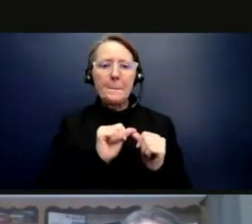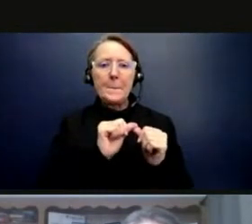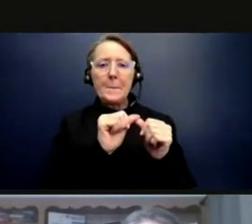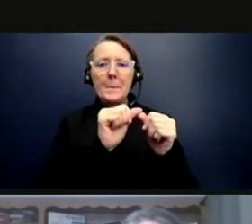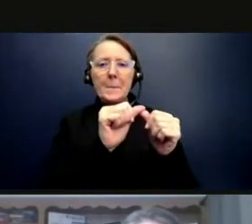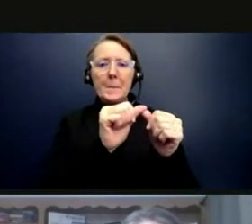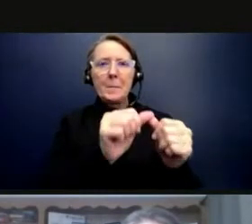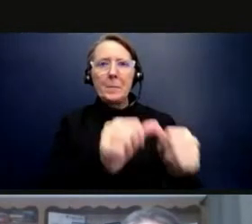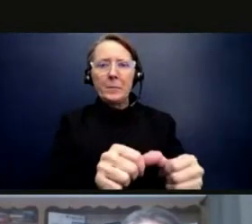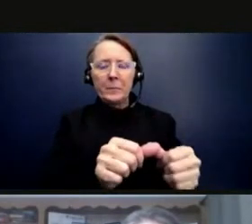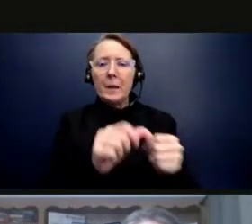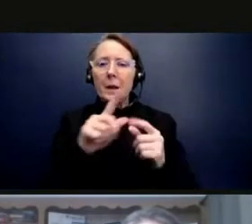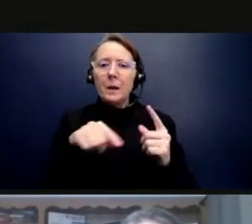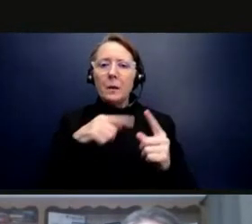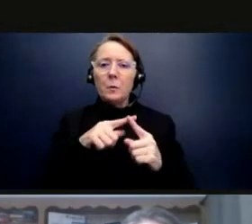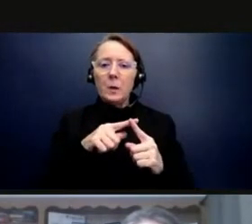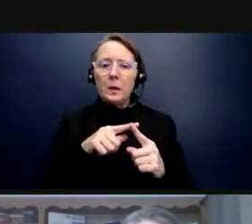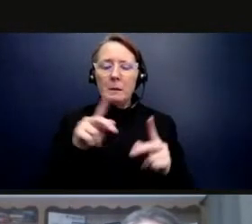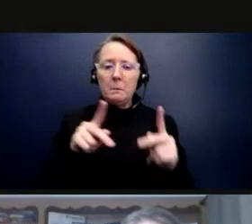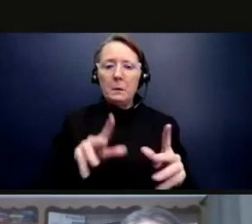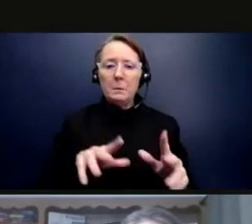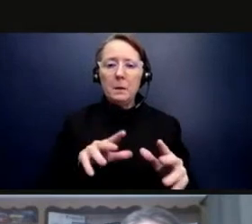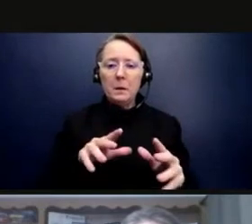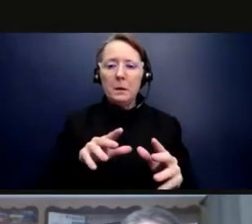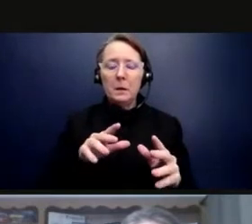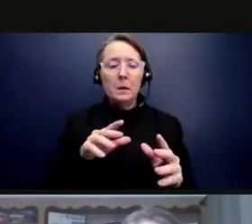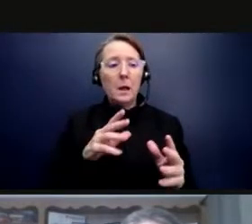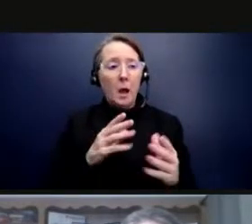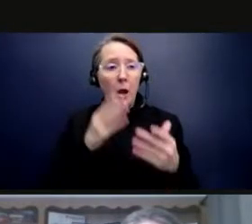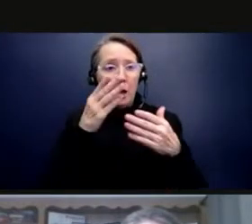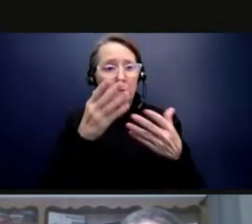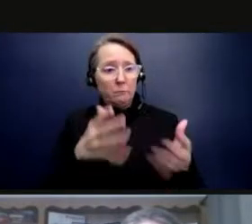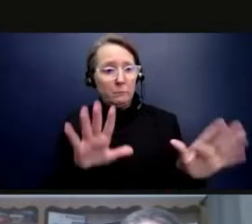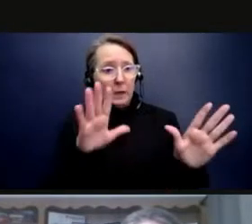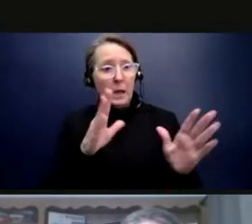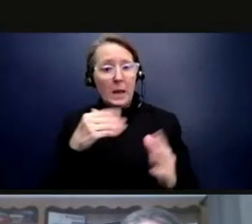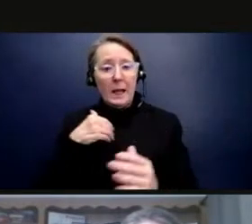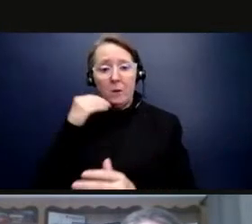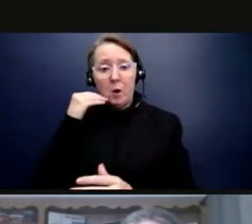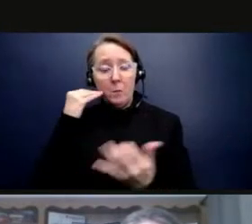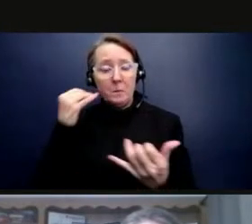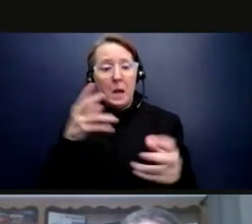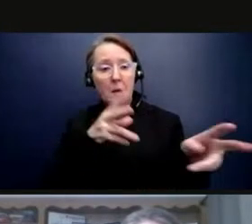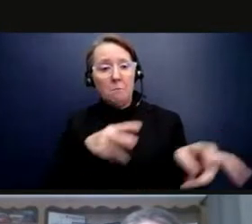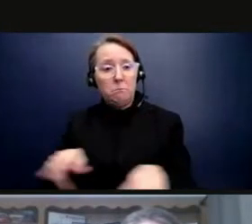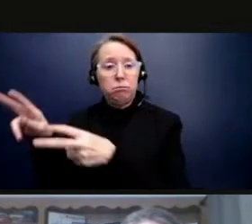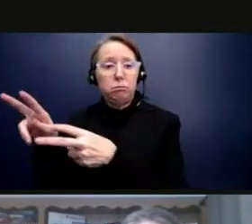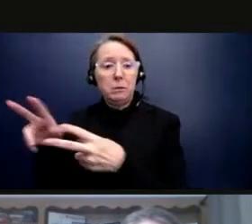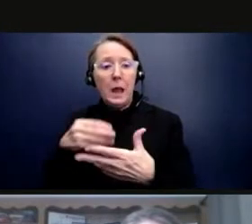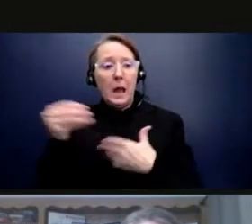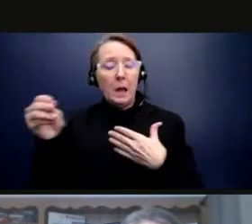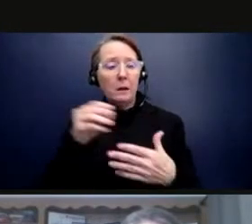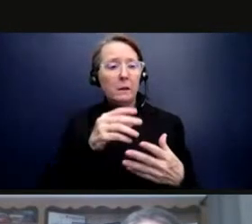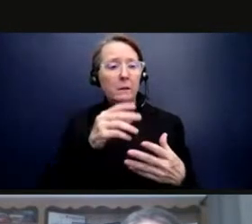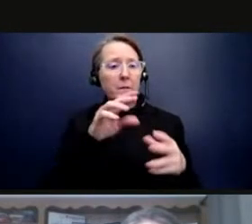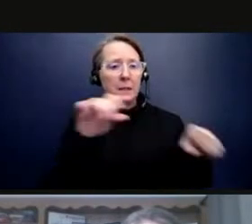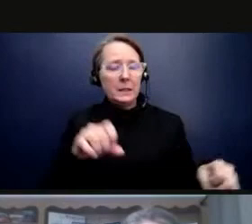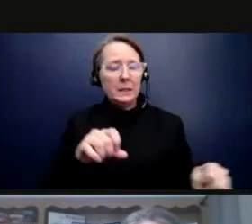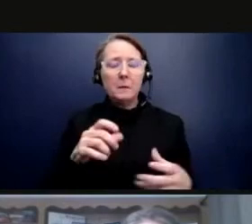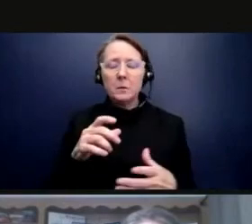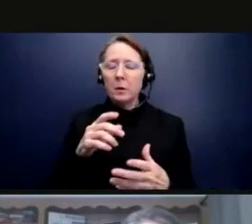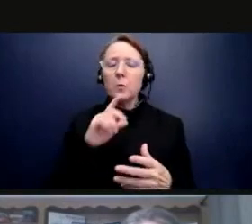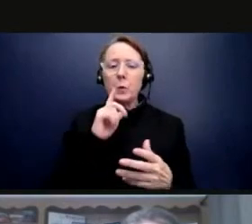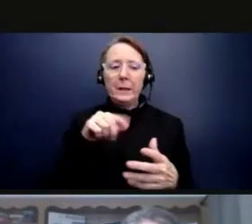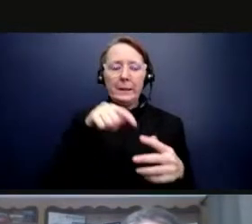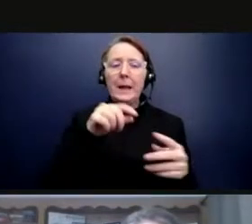basis and when they exit out of homelessness and that sort of thing. And so it really takes a holistic look at who is at need, who has the